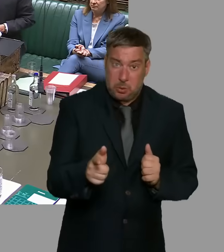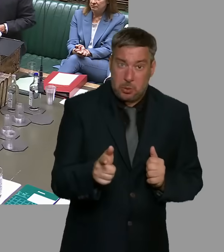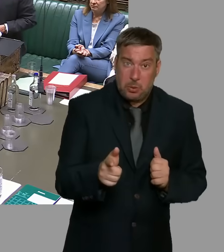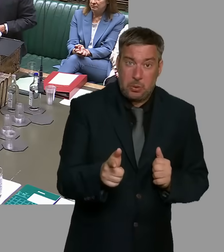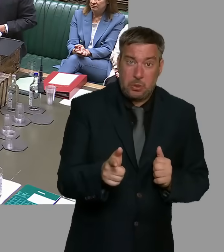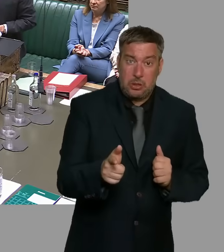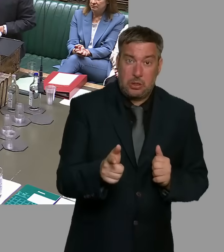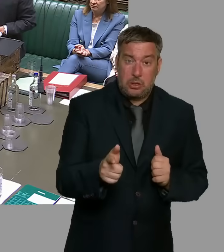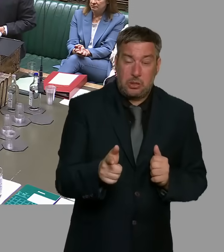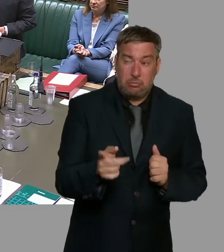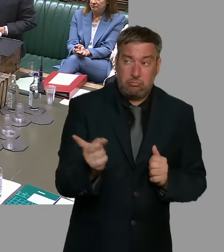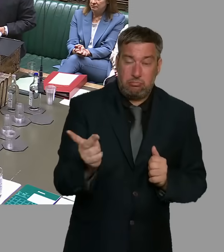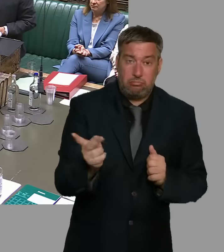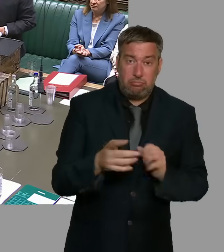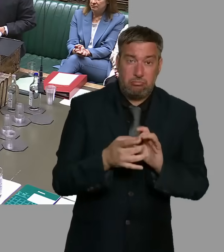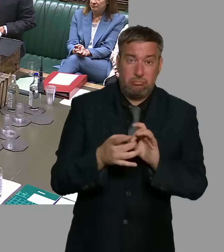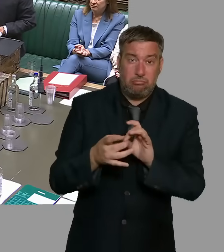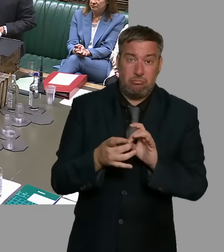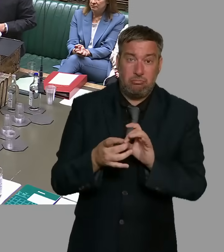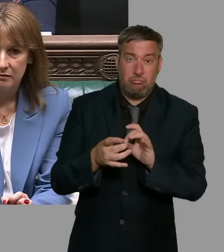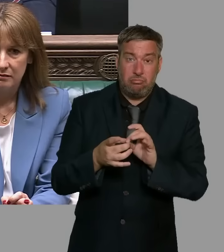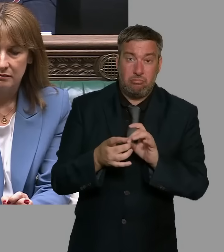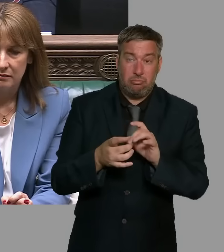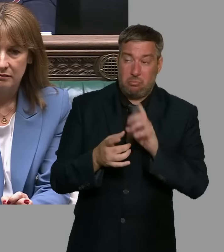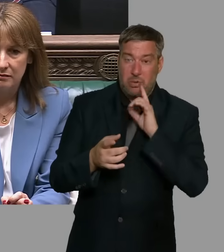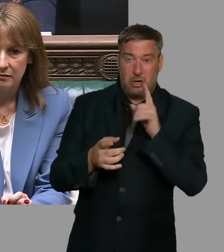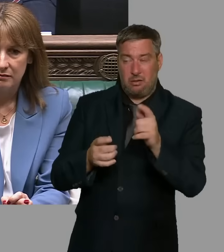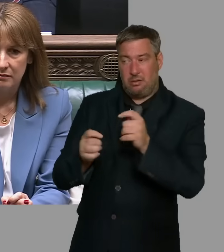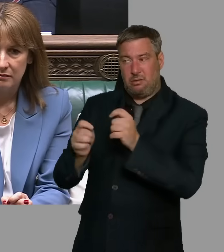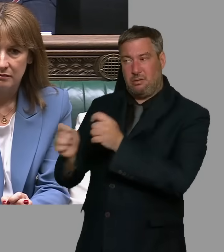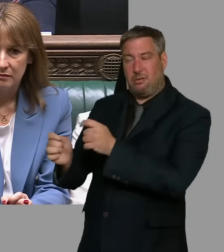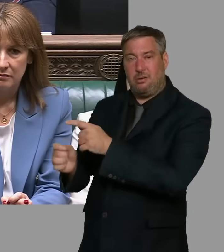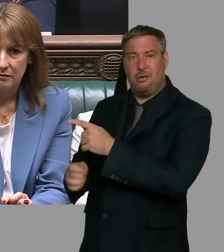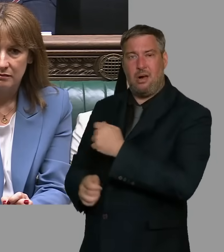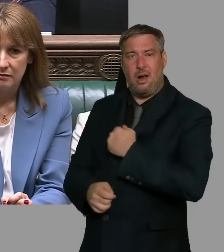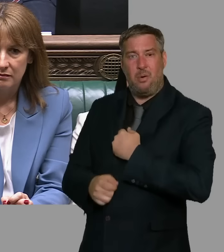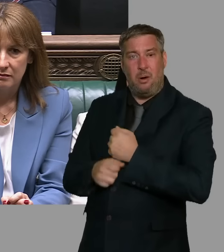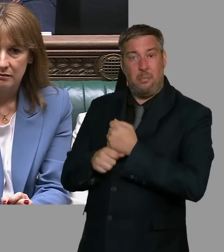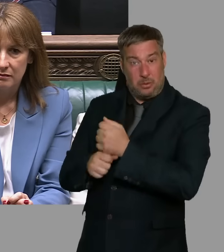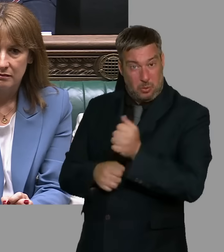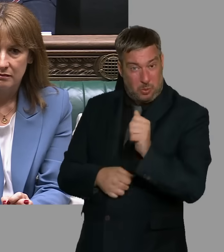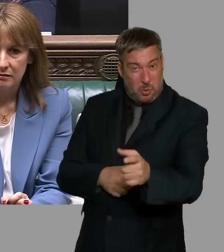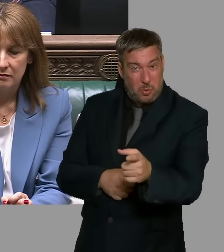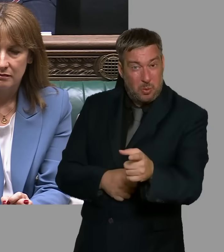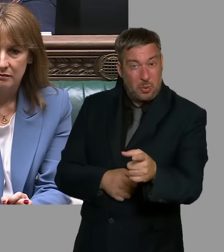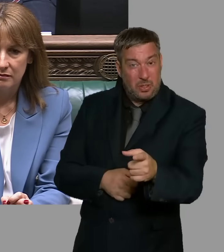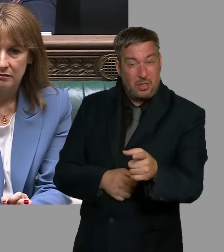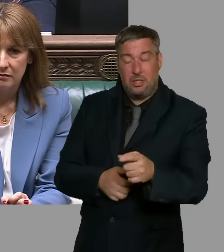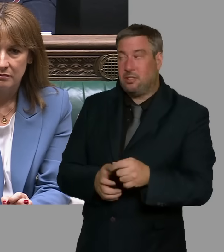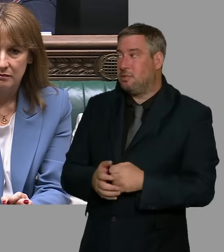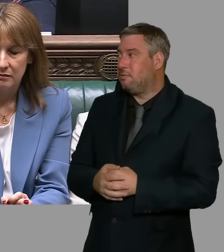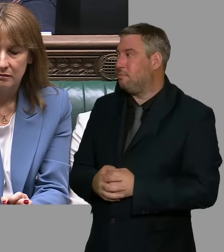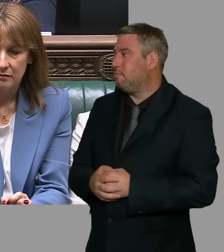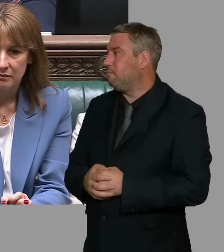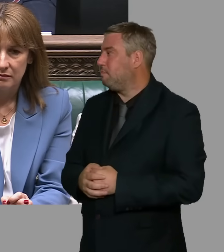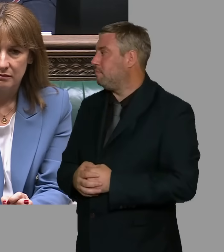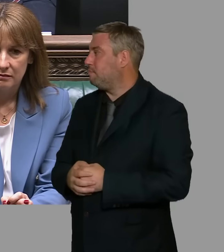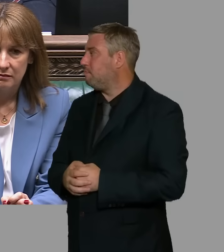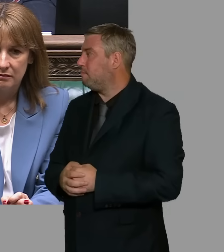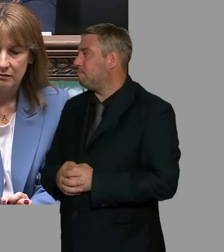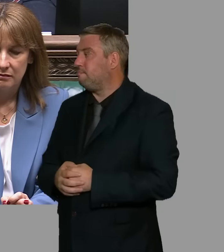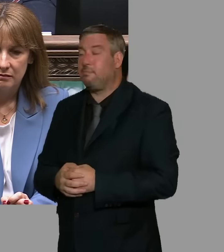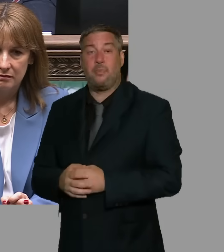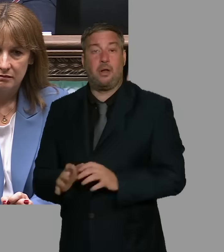would expect, full due process was followed during this appointment, as it is with all